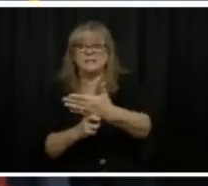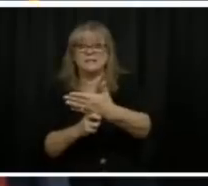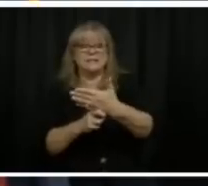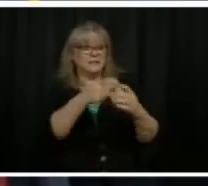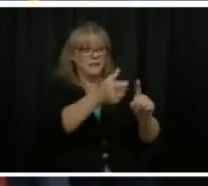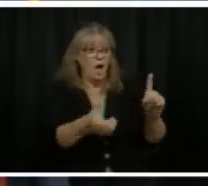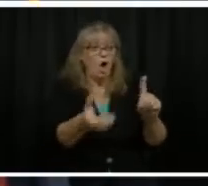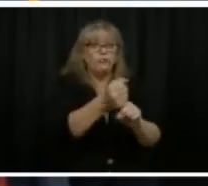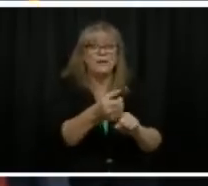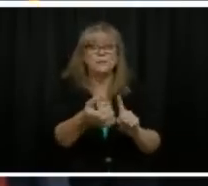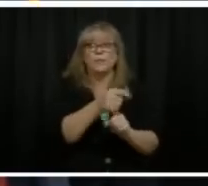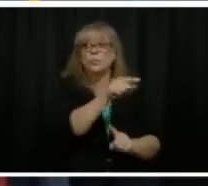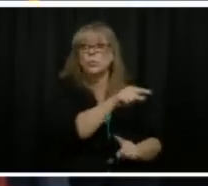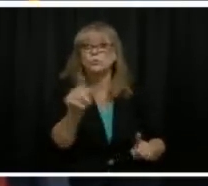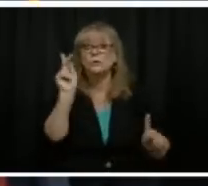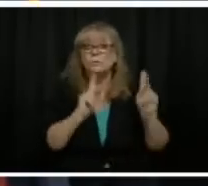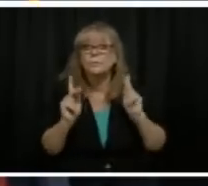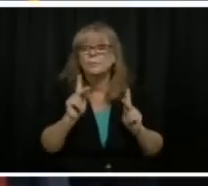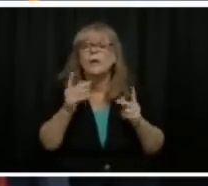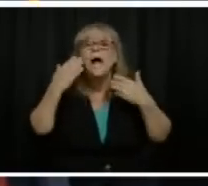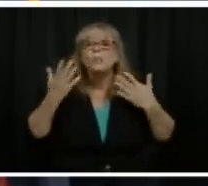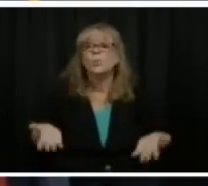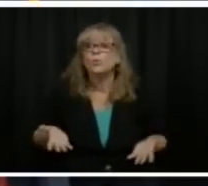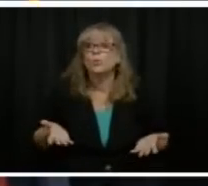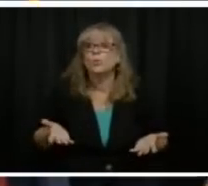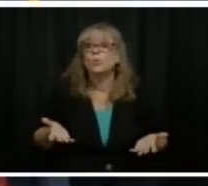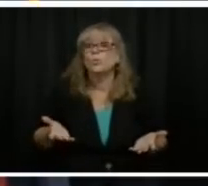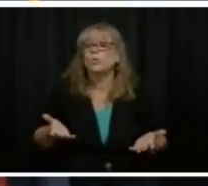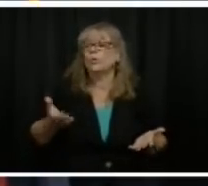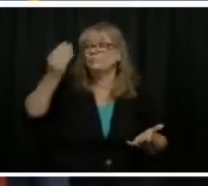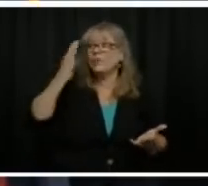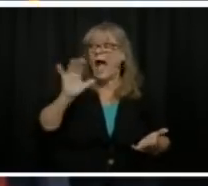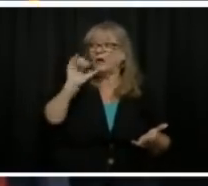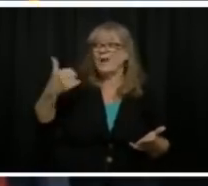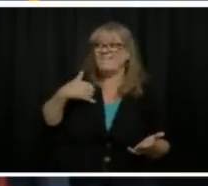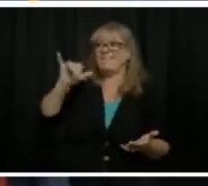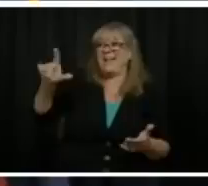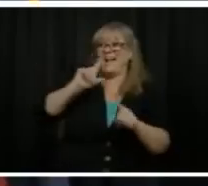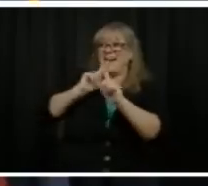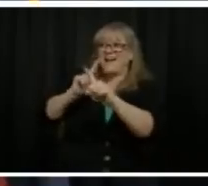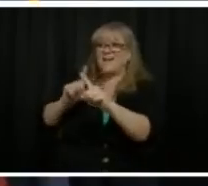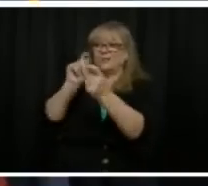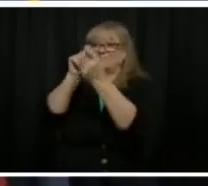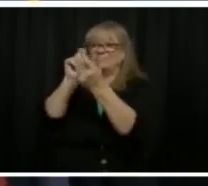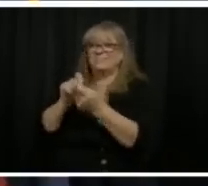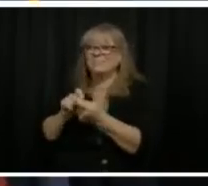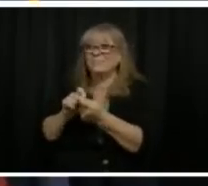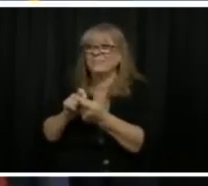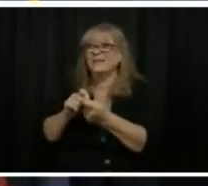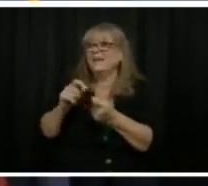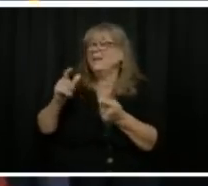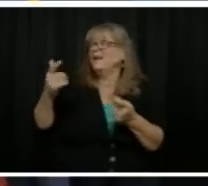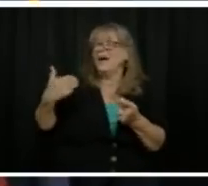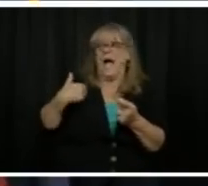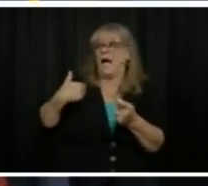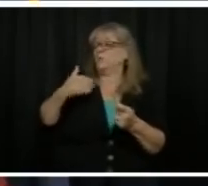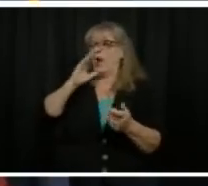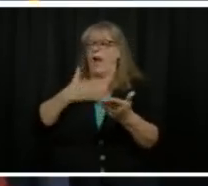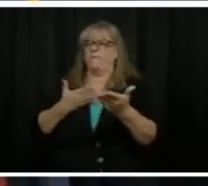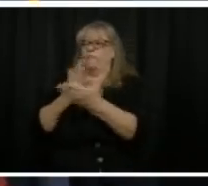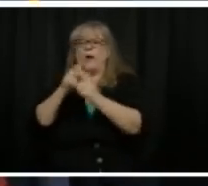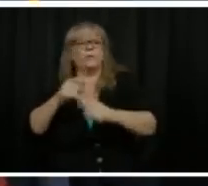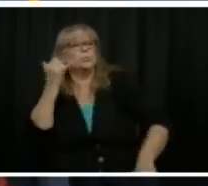corpus? I don't have the answers to that. I'm not in a position to get them. The governor of Oregon is. The other governors are. I will be following